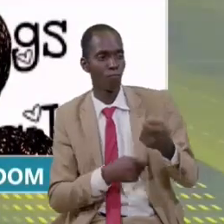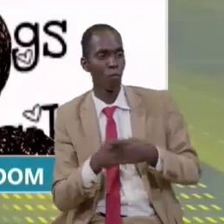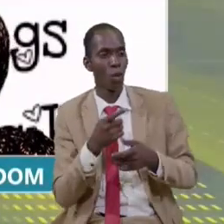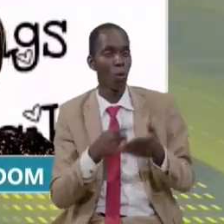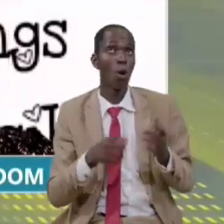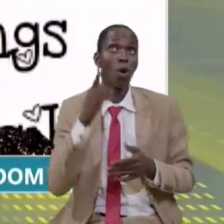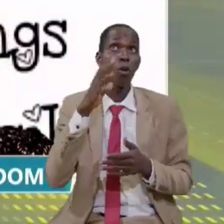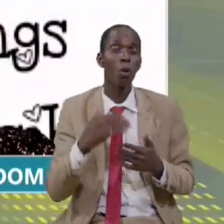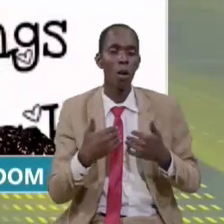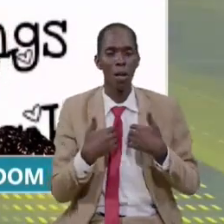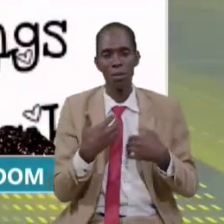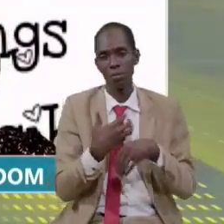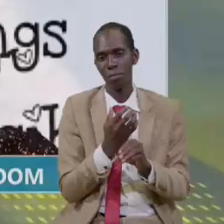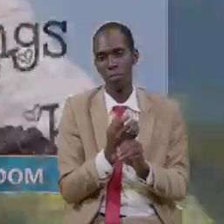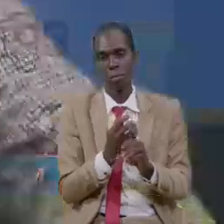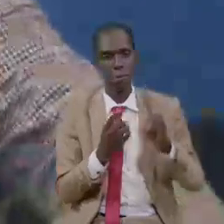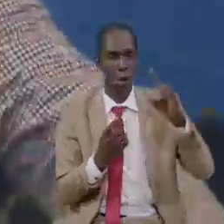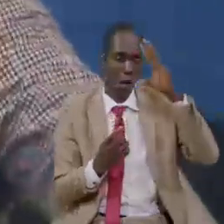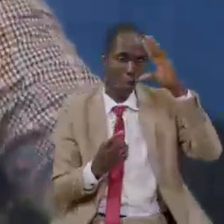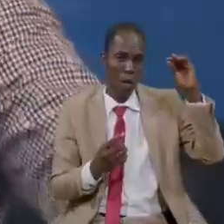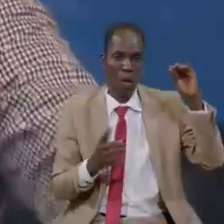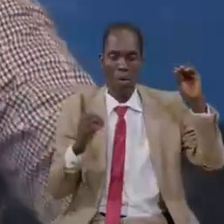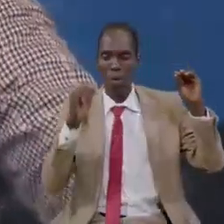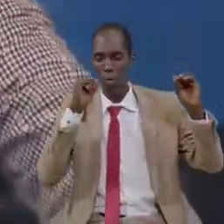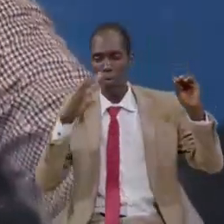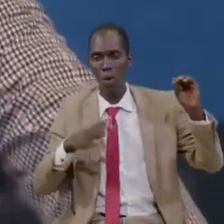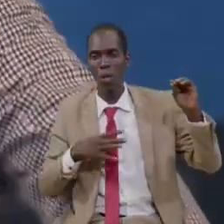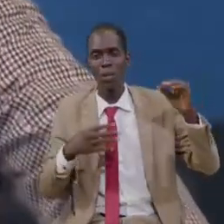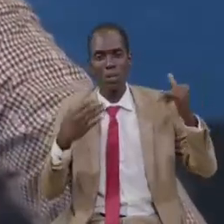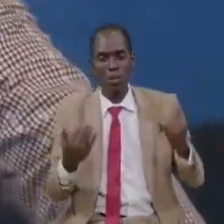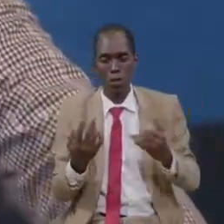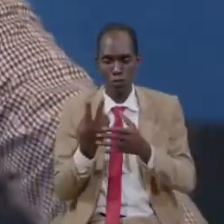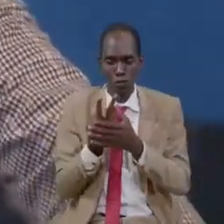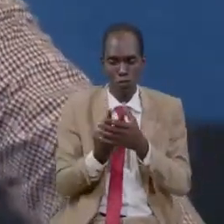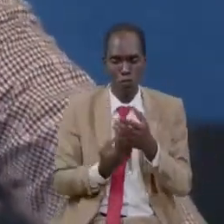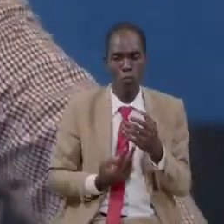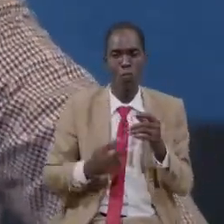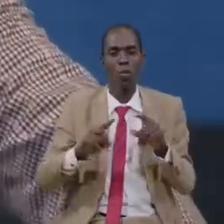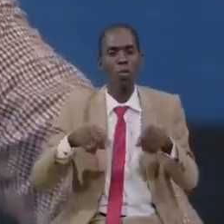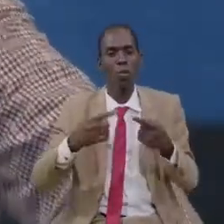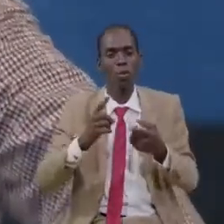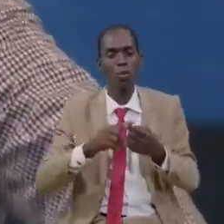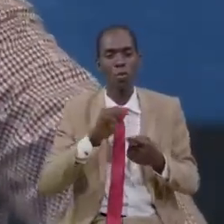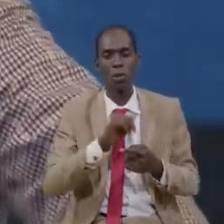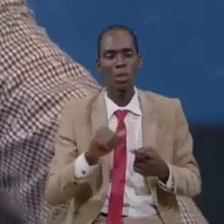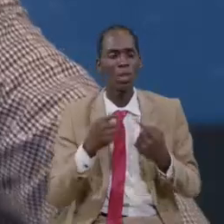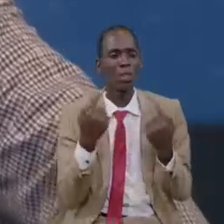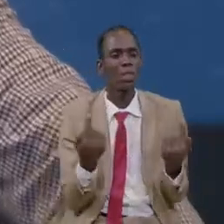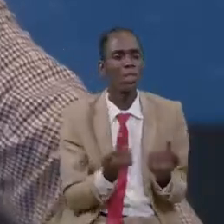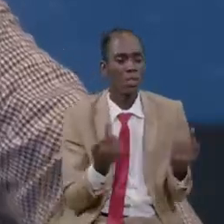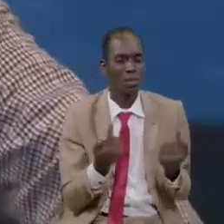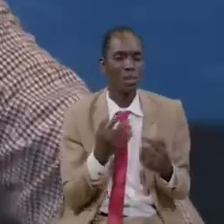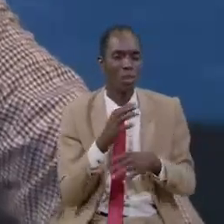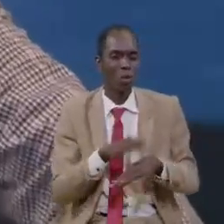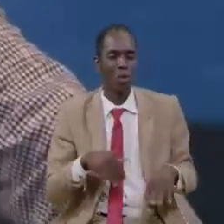woman. Now they went into the peculiar sin of Sodom. Sodomy. A